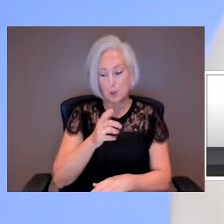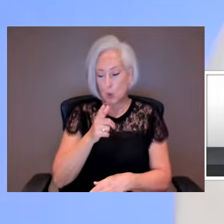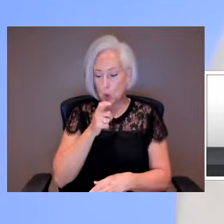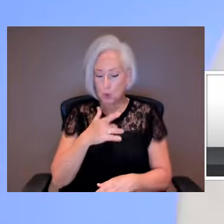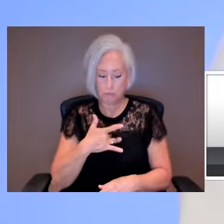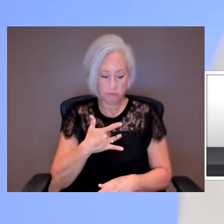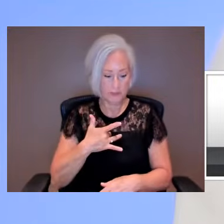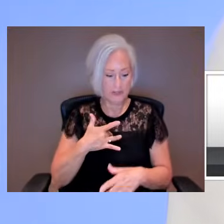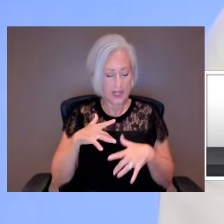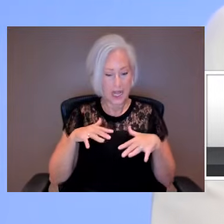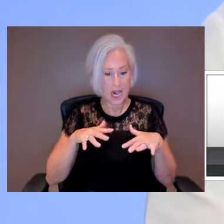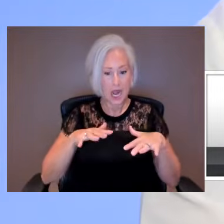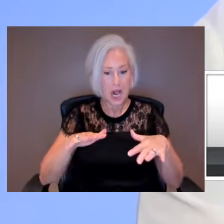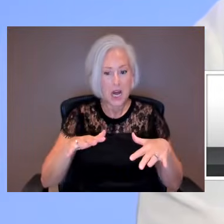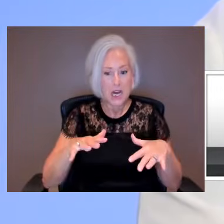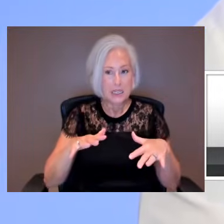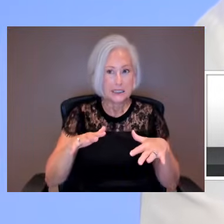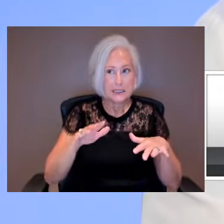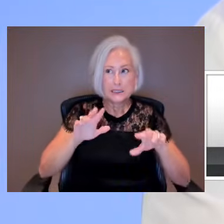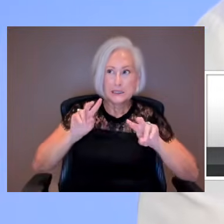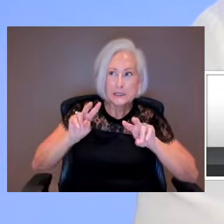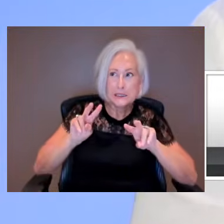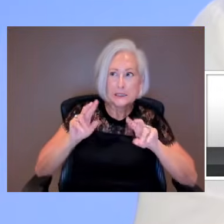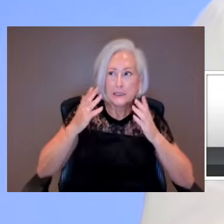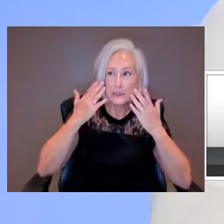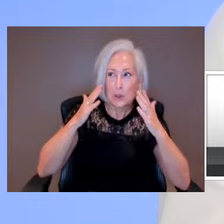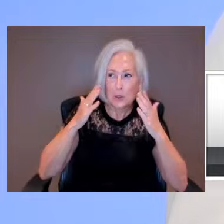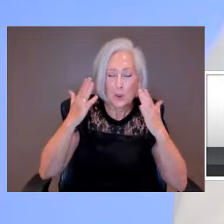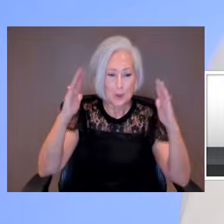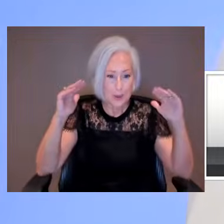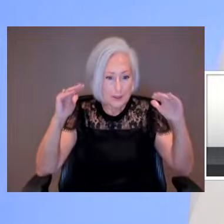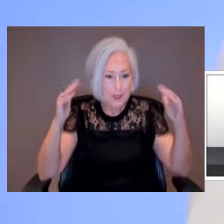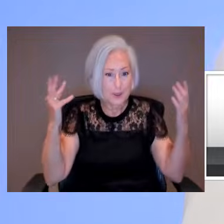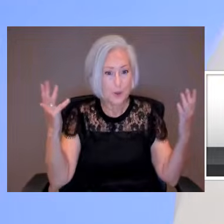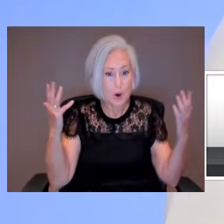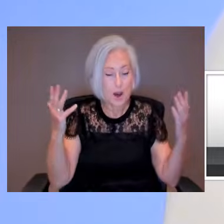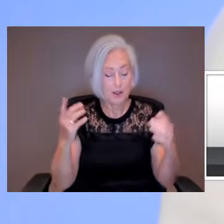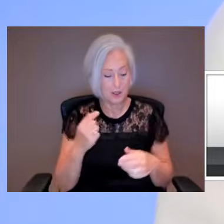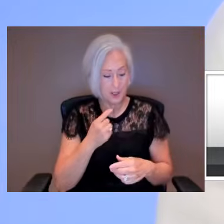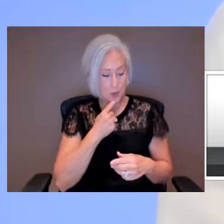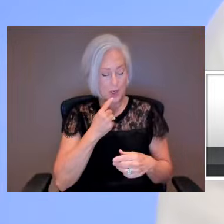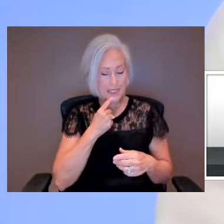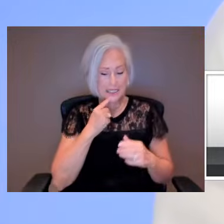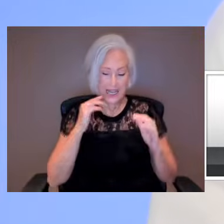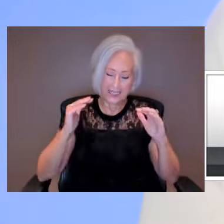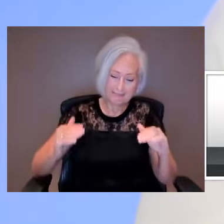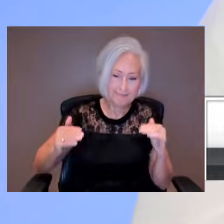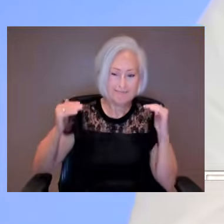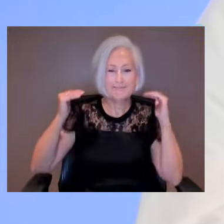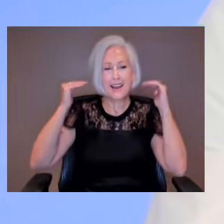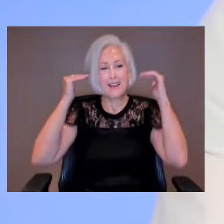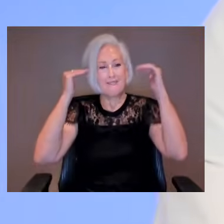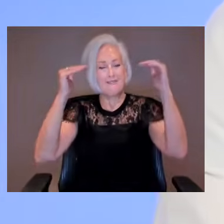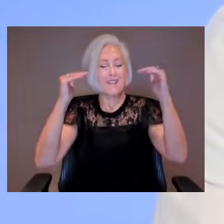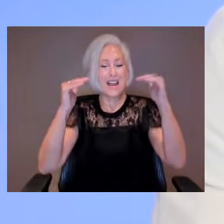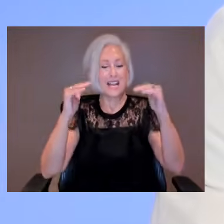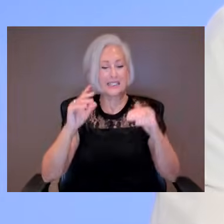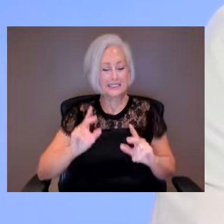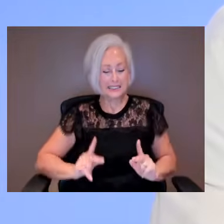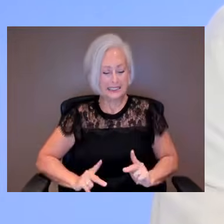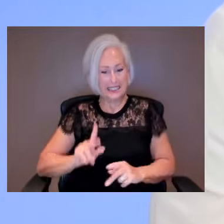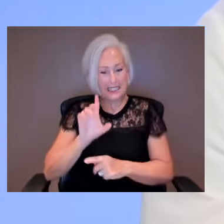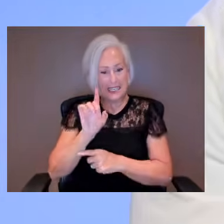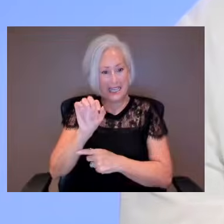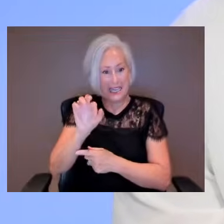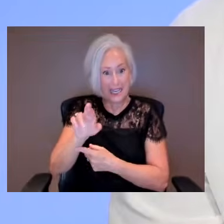of the unknown. And when you're talking about advanced kidney cancer, having the discussion of, okay, I'm going to take your